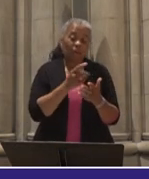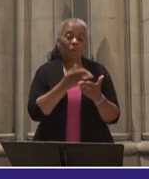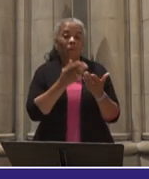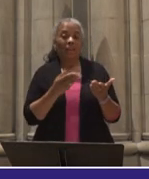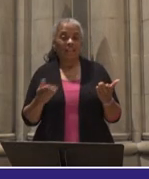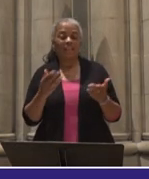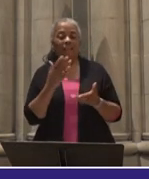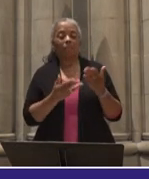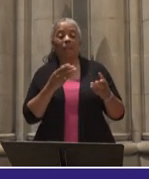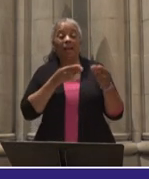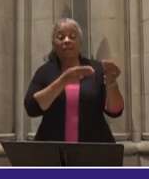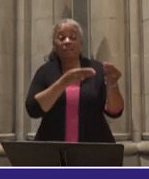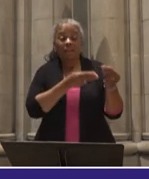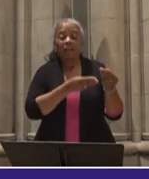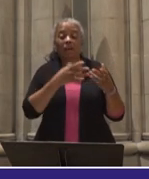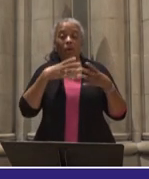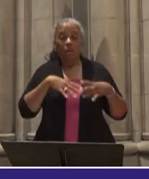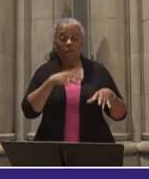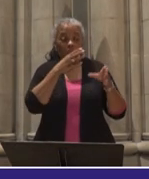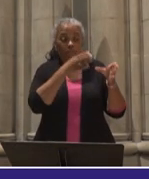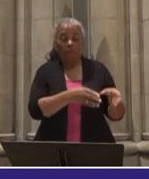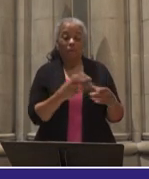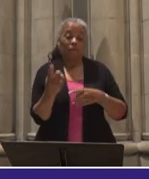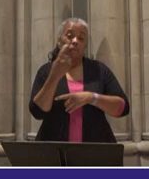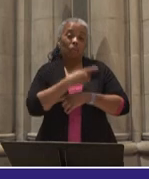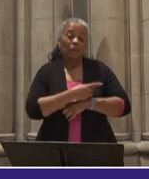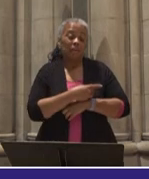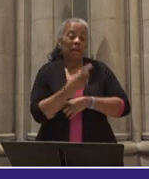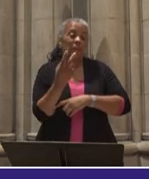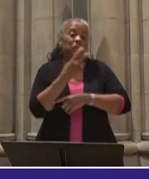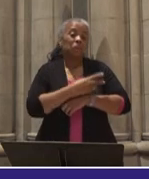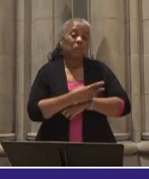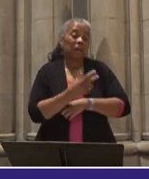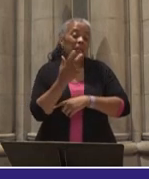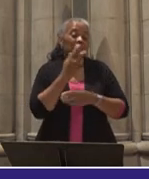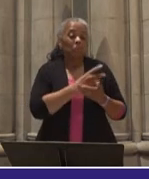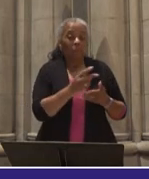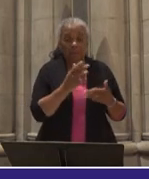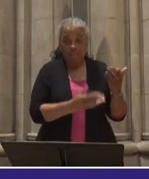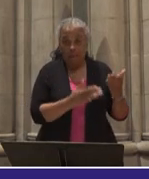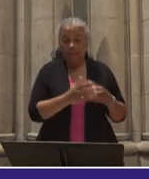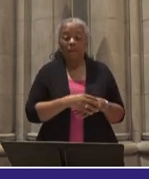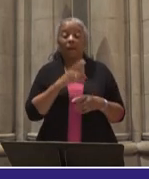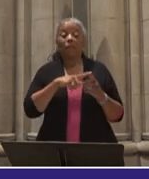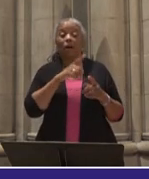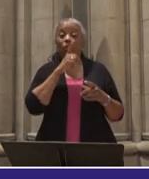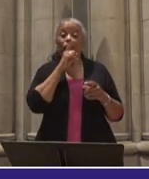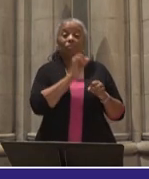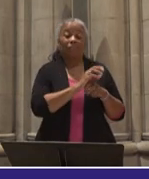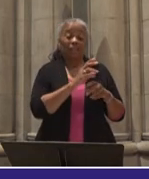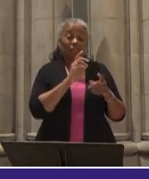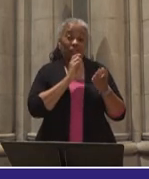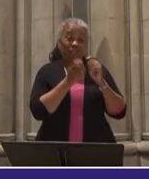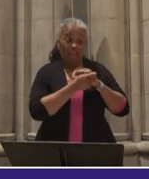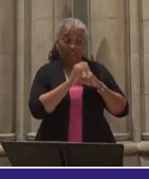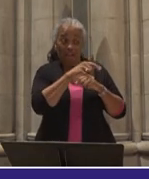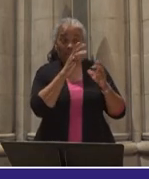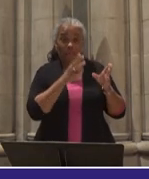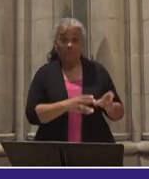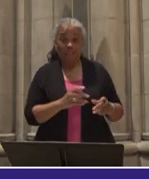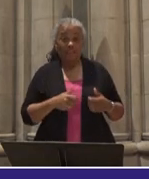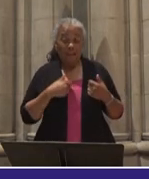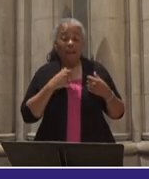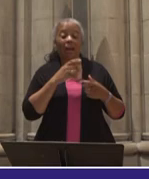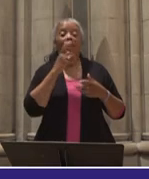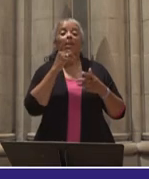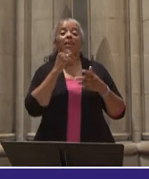that might feed and clothe a person for a day or so, but that would not change the conditions that created a society,